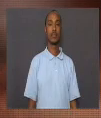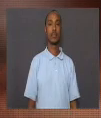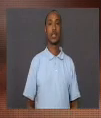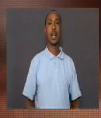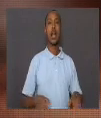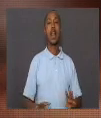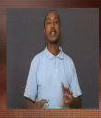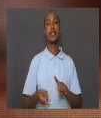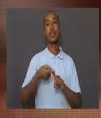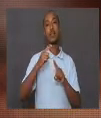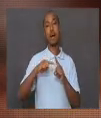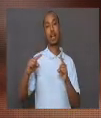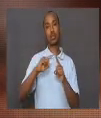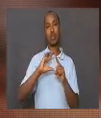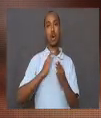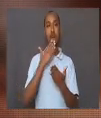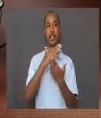Let's get back to our lesson.